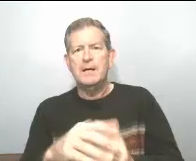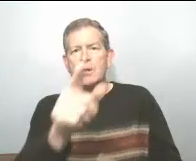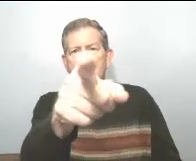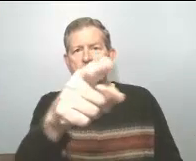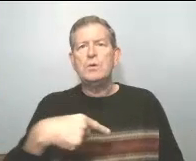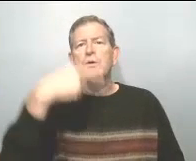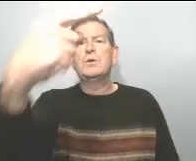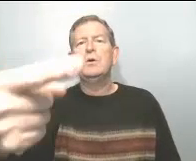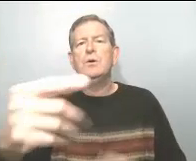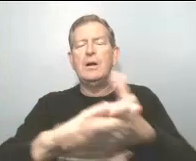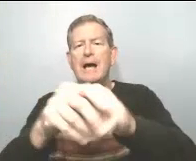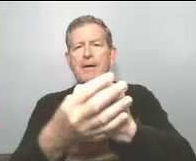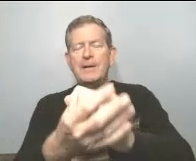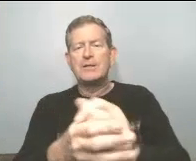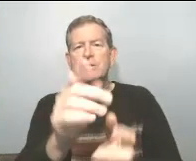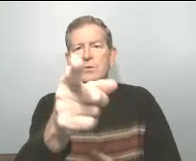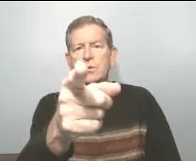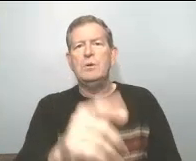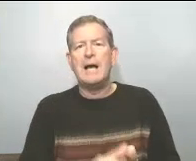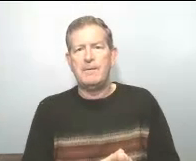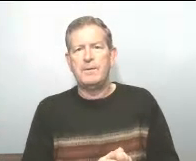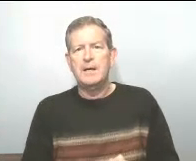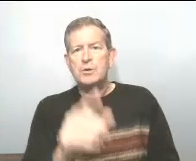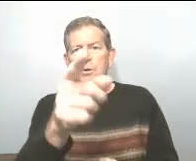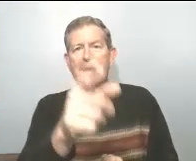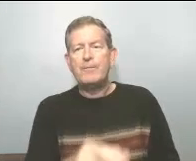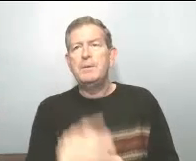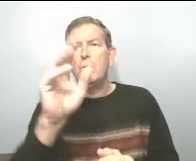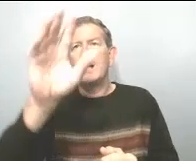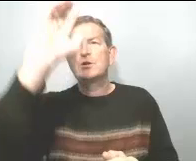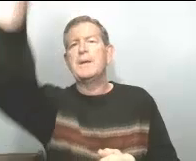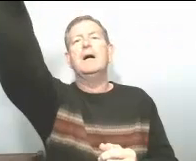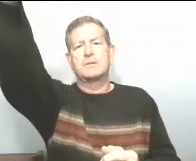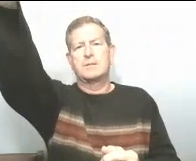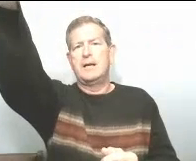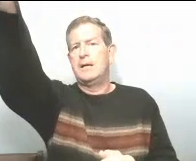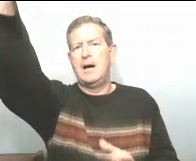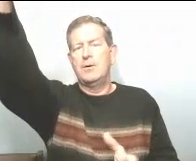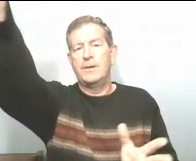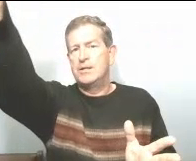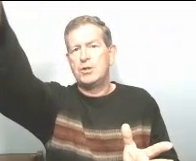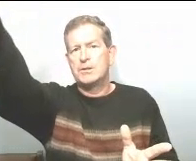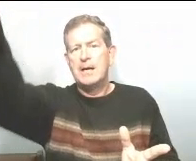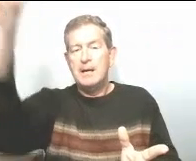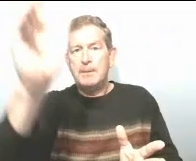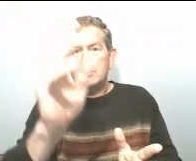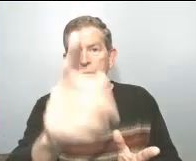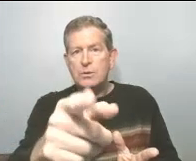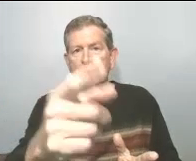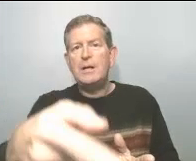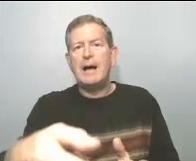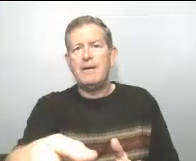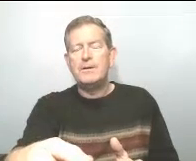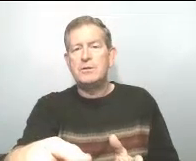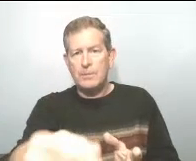lave. Tu te laves, not just tu laves. Tu laves would be you wash something else, like a car or the dishes. But tu